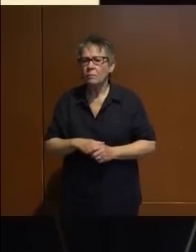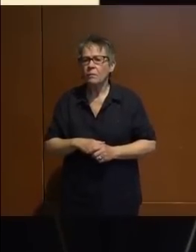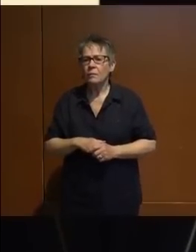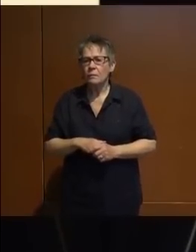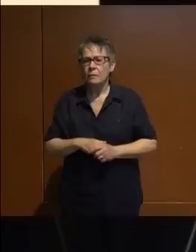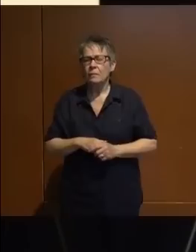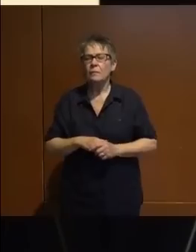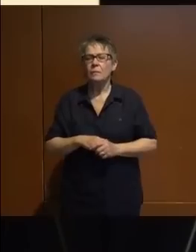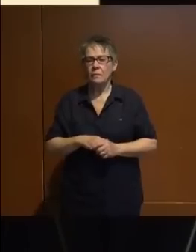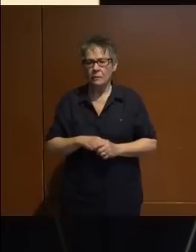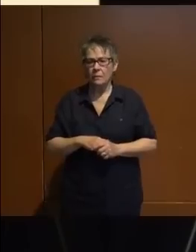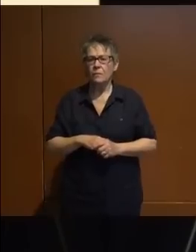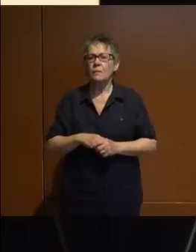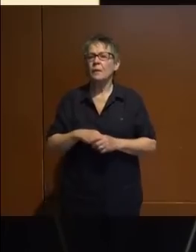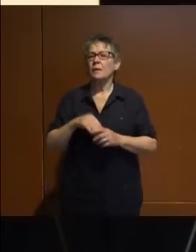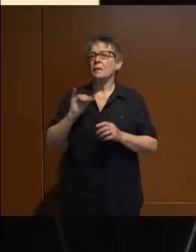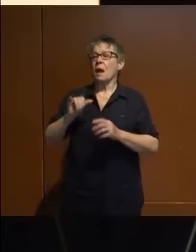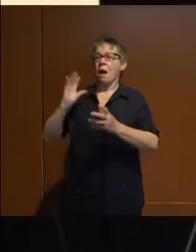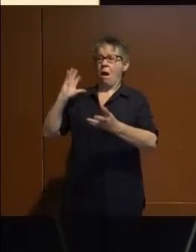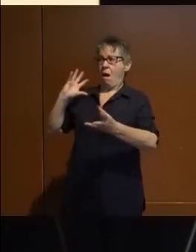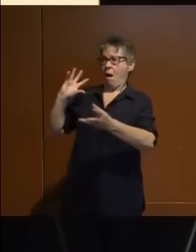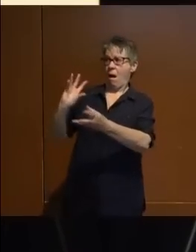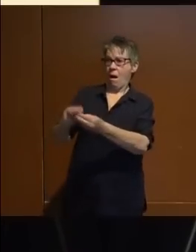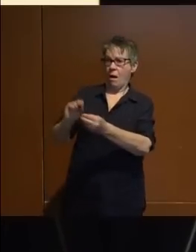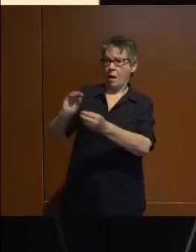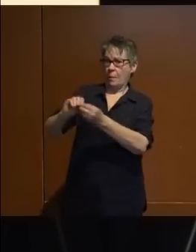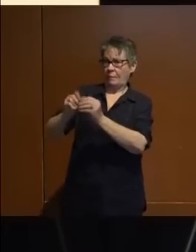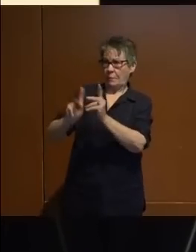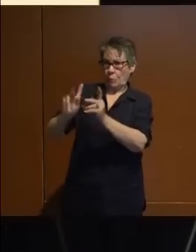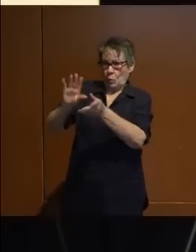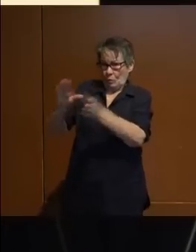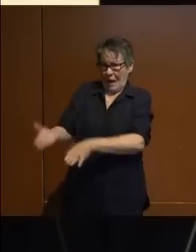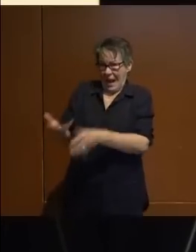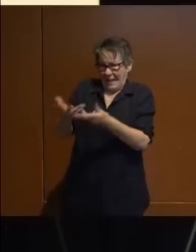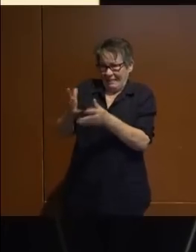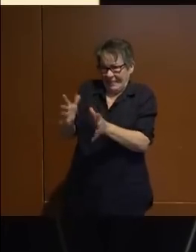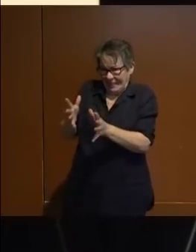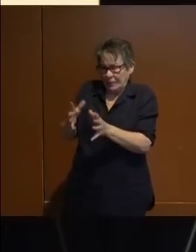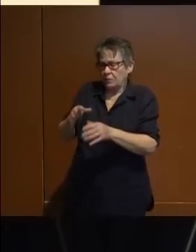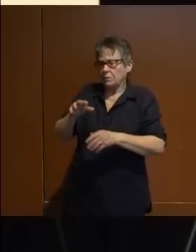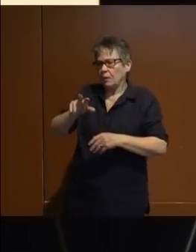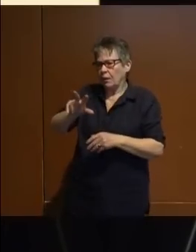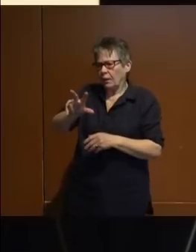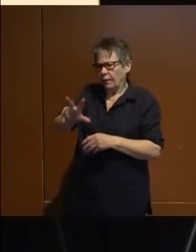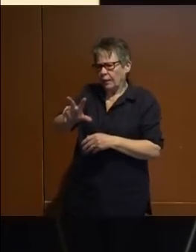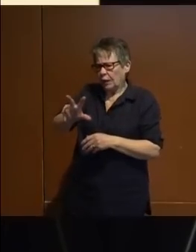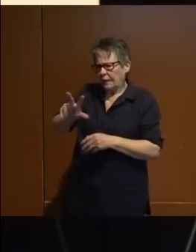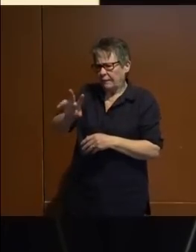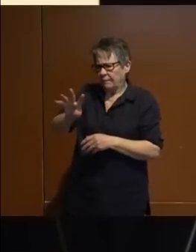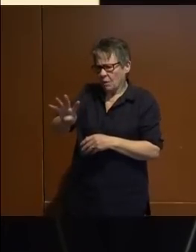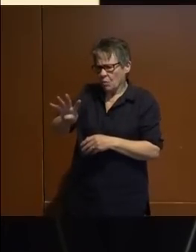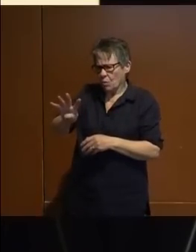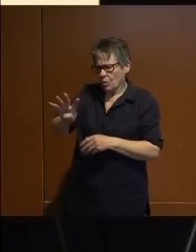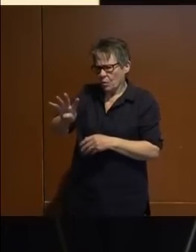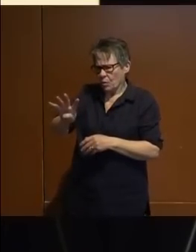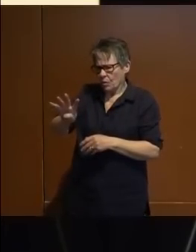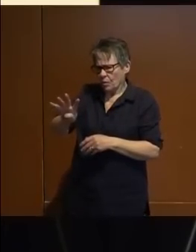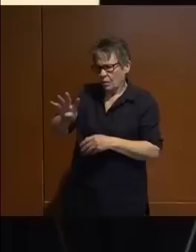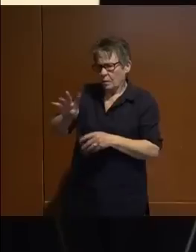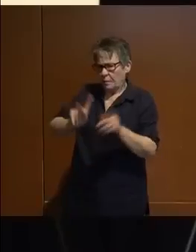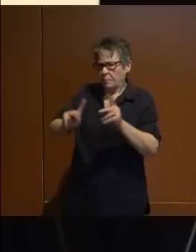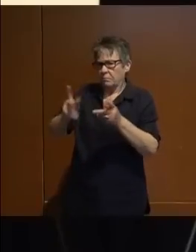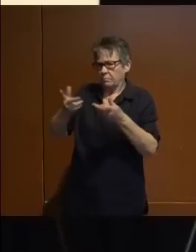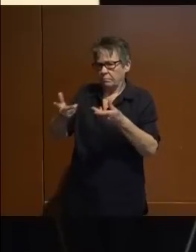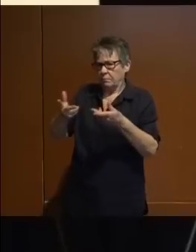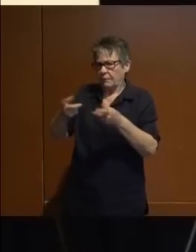However, in long-term care facilities, we have reported a total number of deaths of over 80.